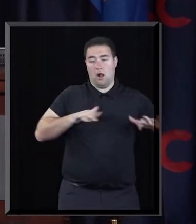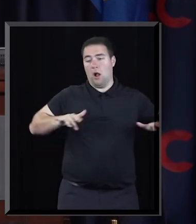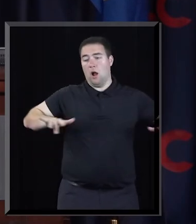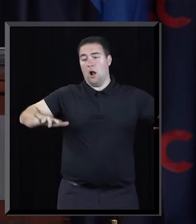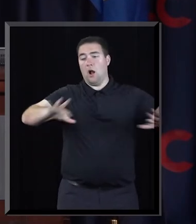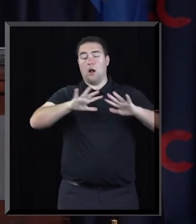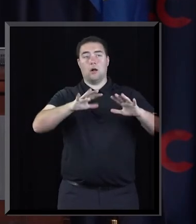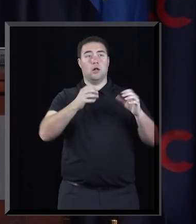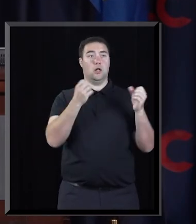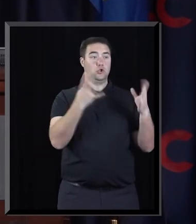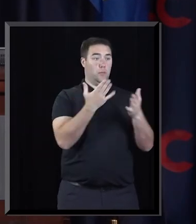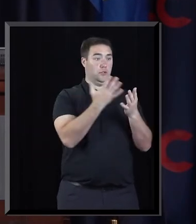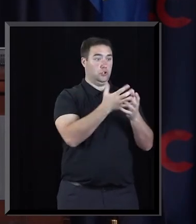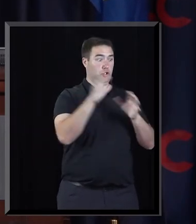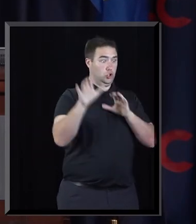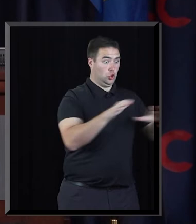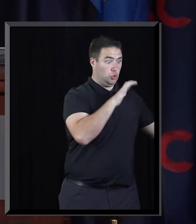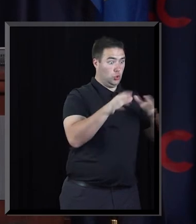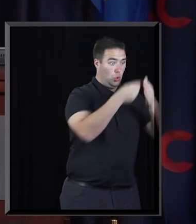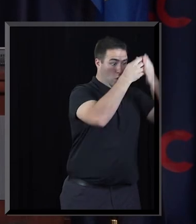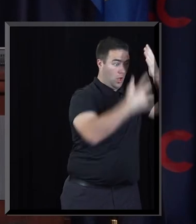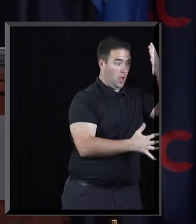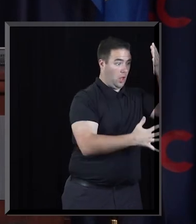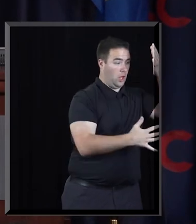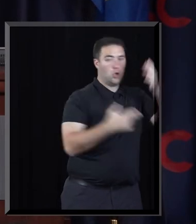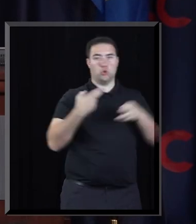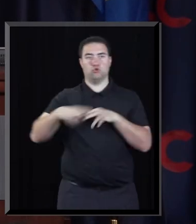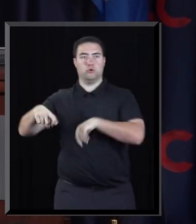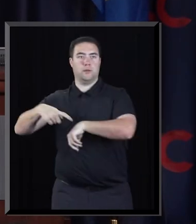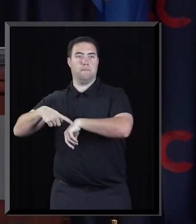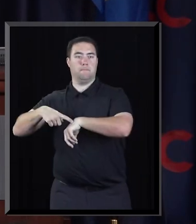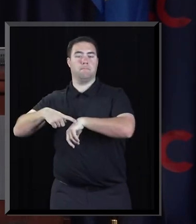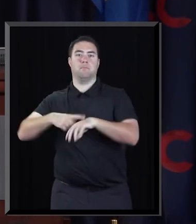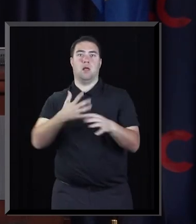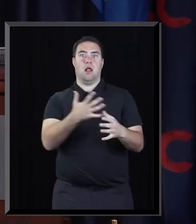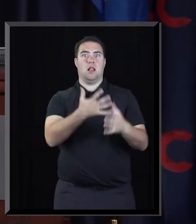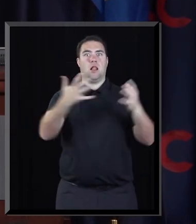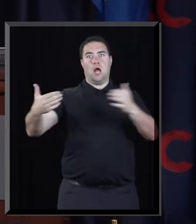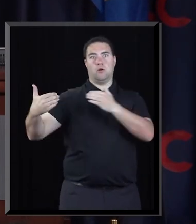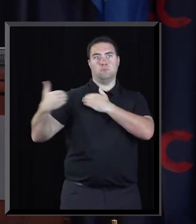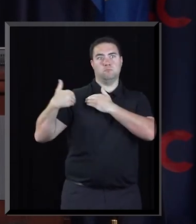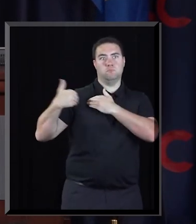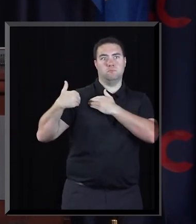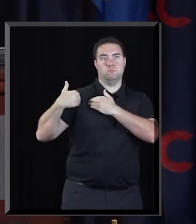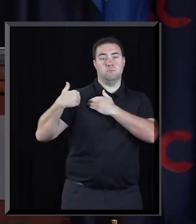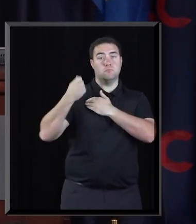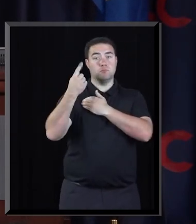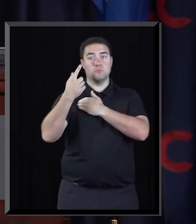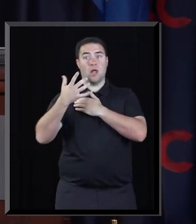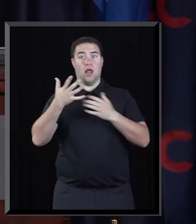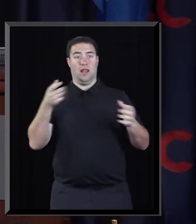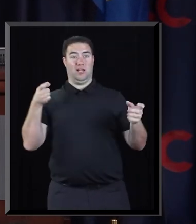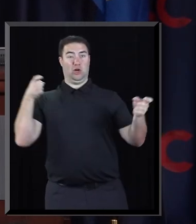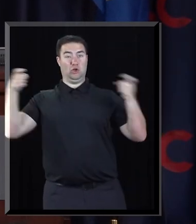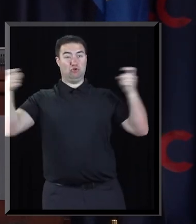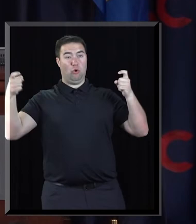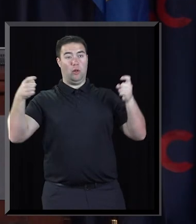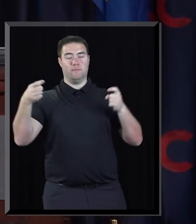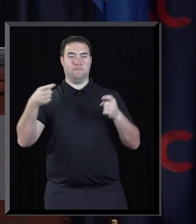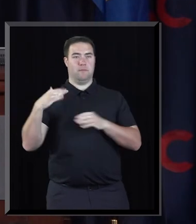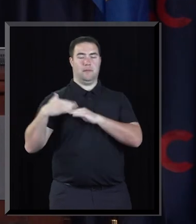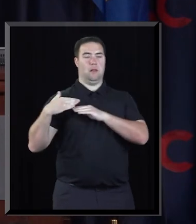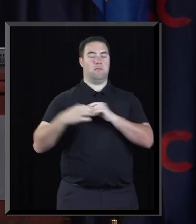so much to do in so little time. You will carry immense responsibility with little authority. You will make a difference.